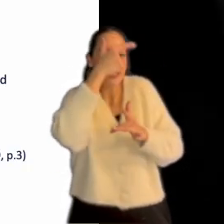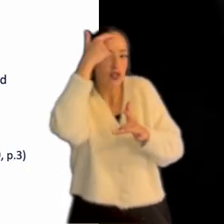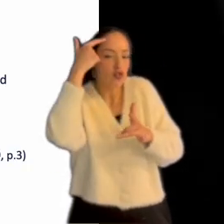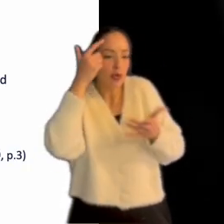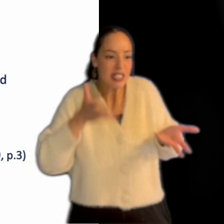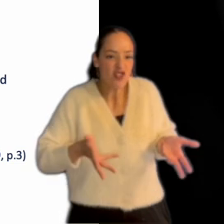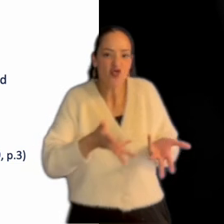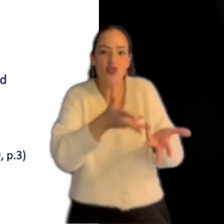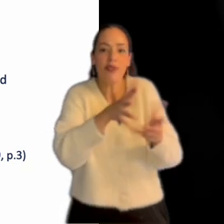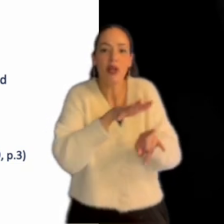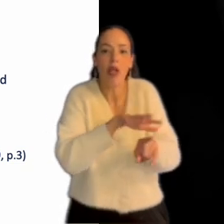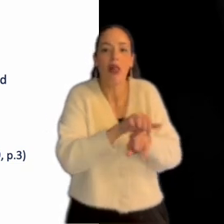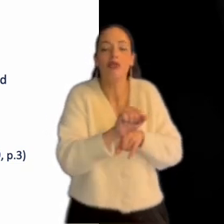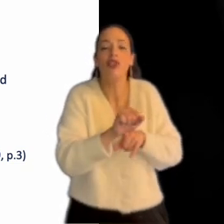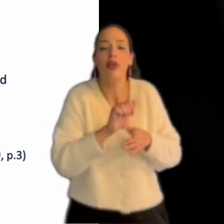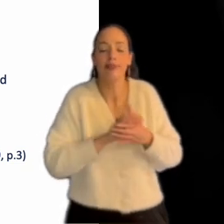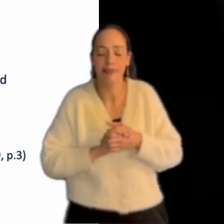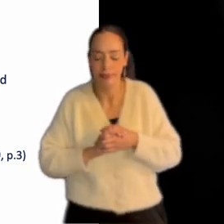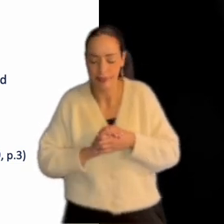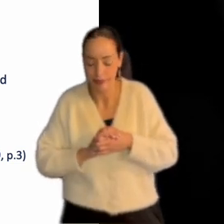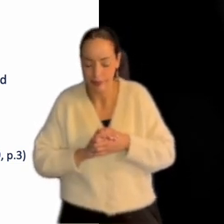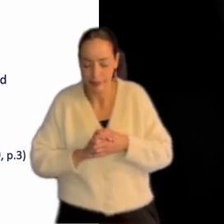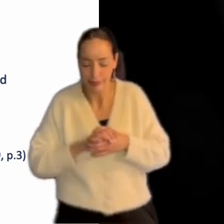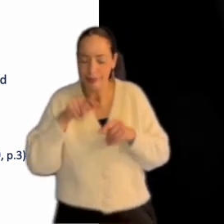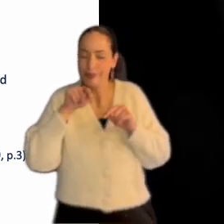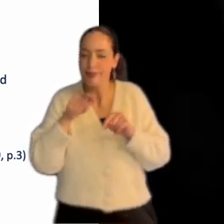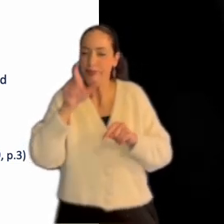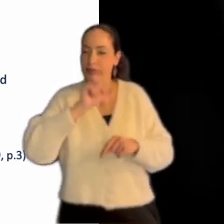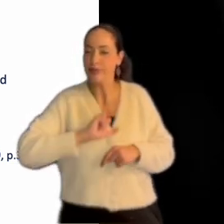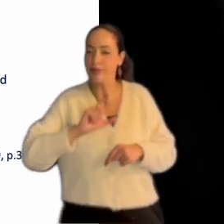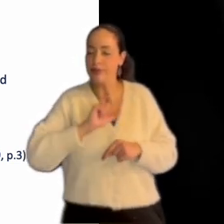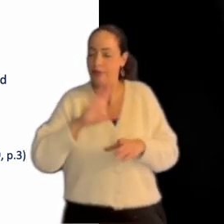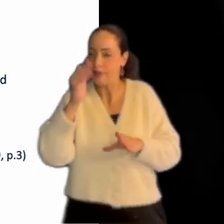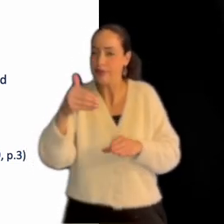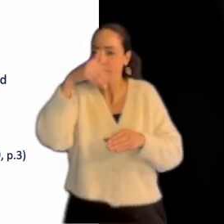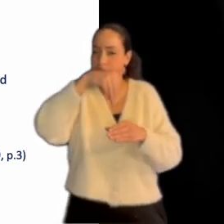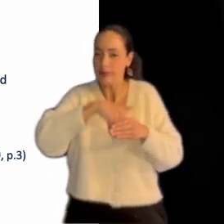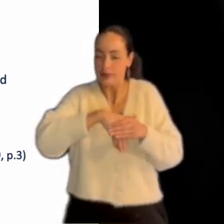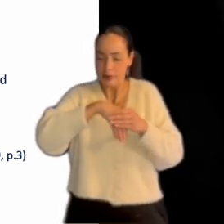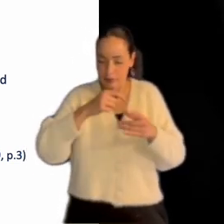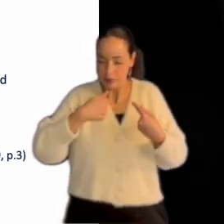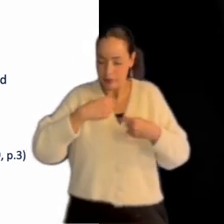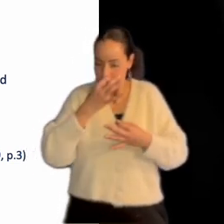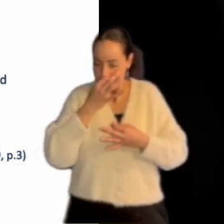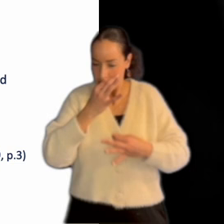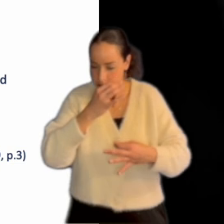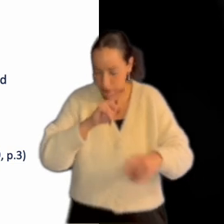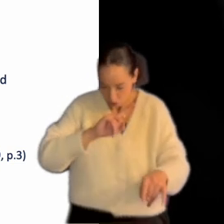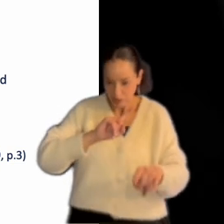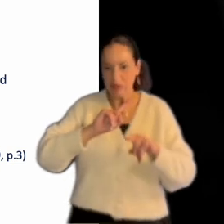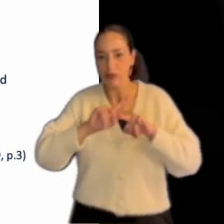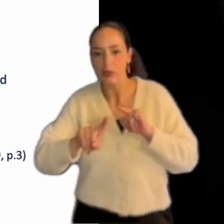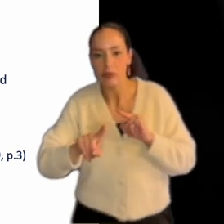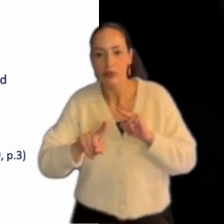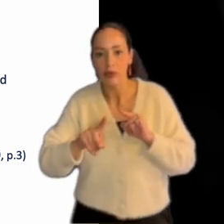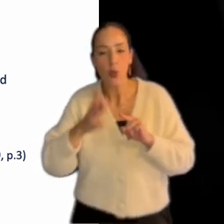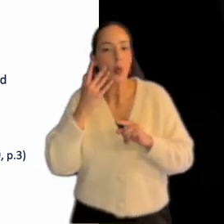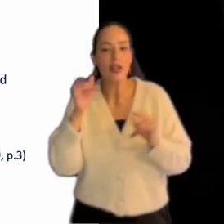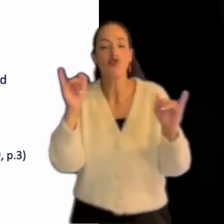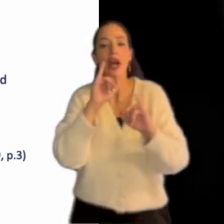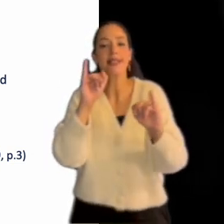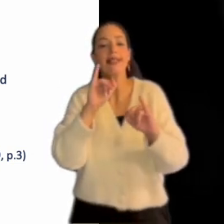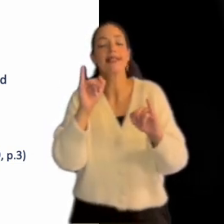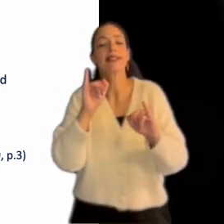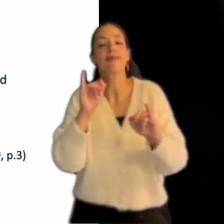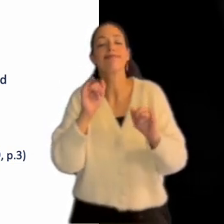Such characteristics include a tendency towards reactivity in crisis. Traumatised systems are often on high alert, hypervigilant and on